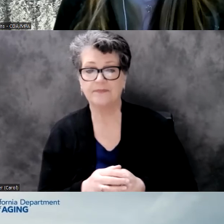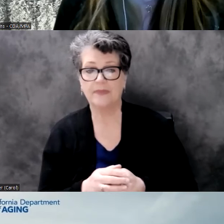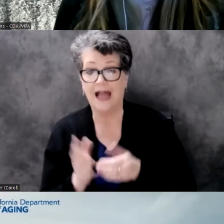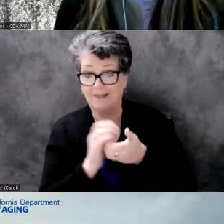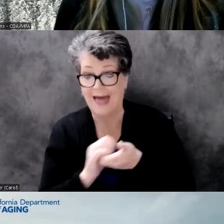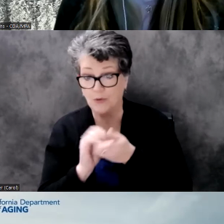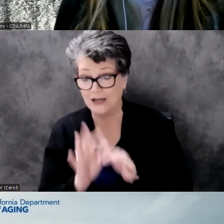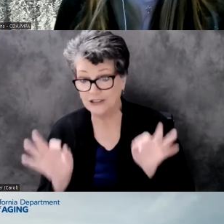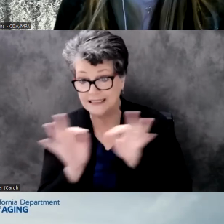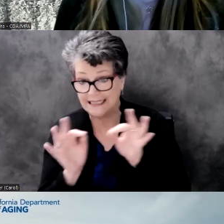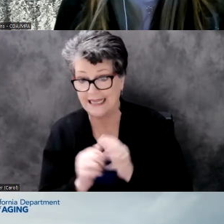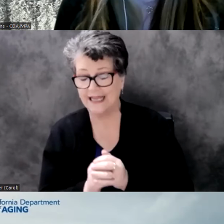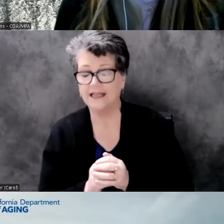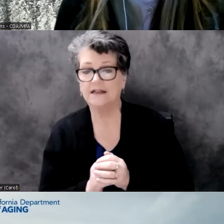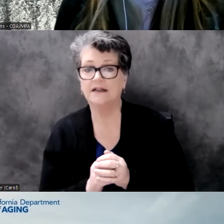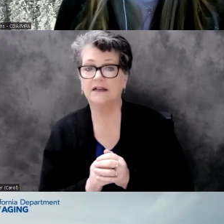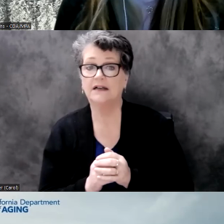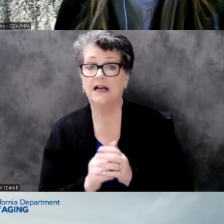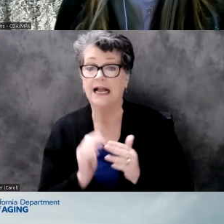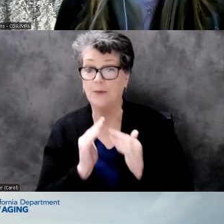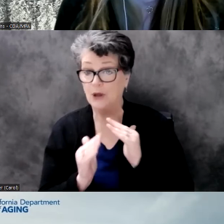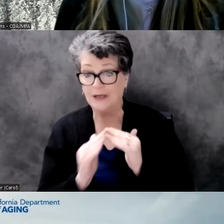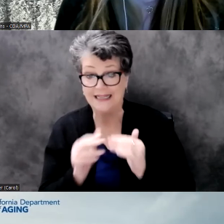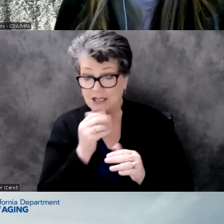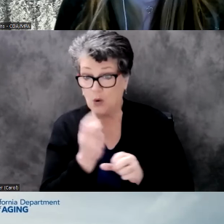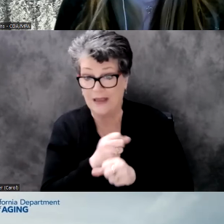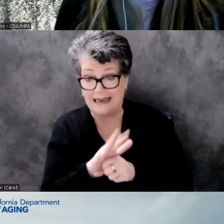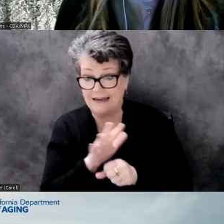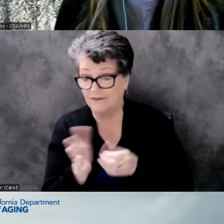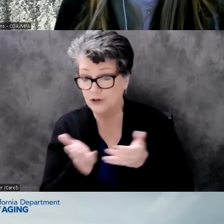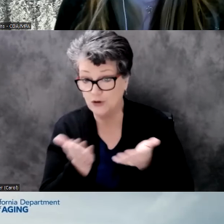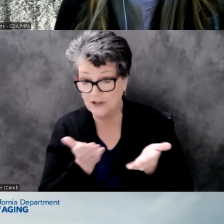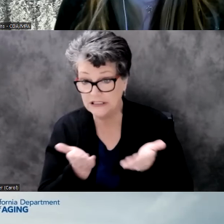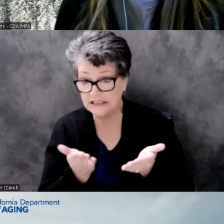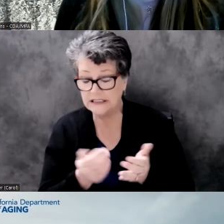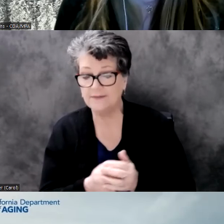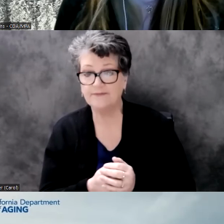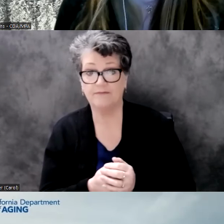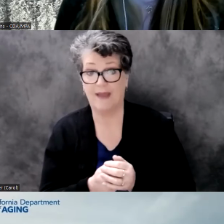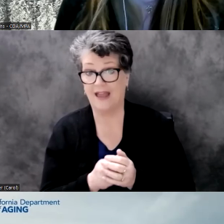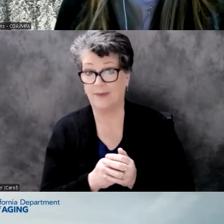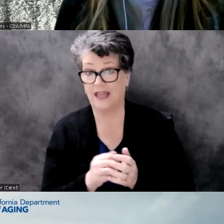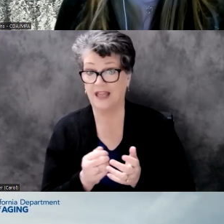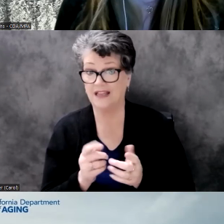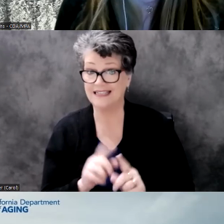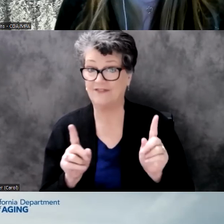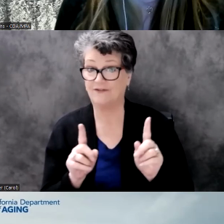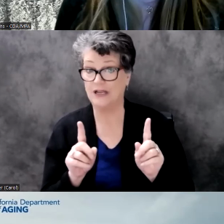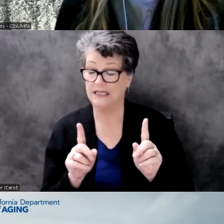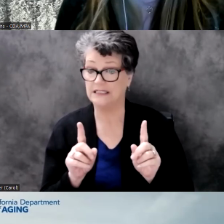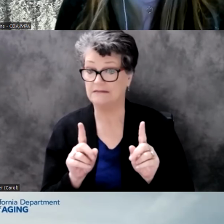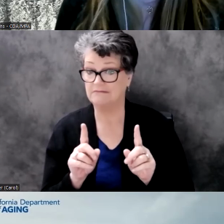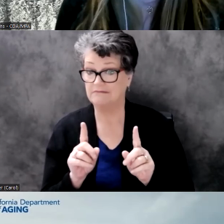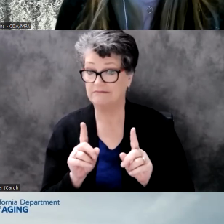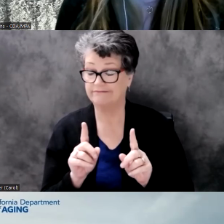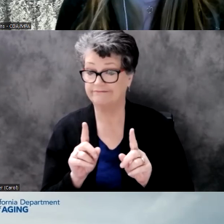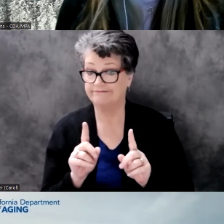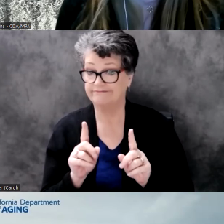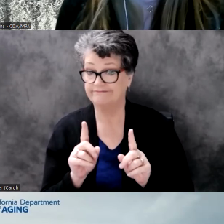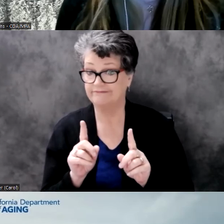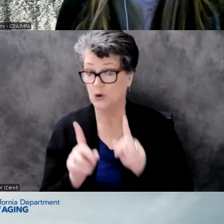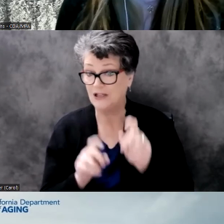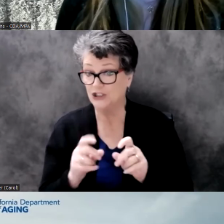Focusing on underserved communities. May need special considerations for rural applications. And I'd like to